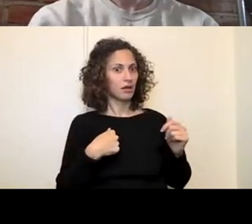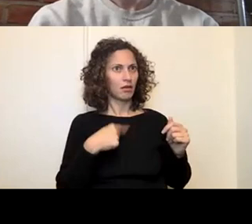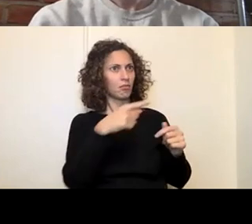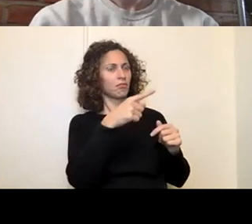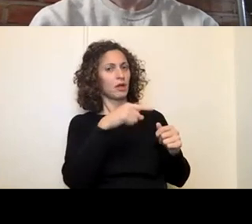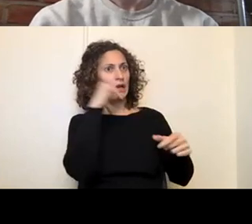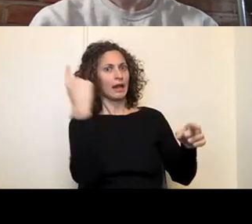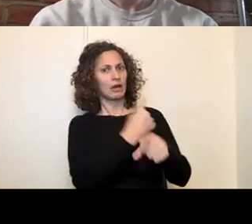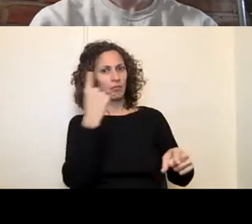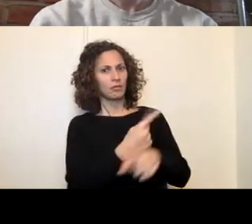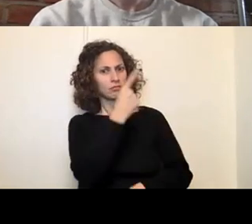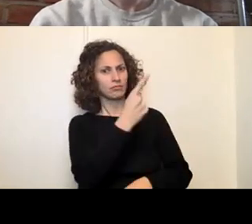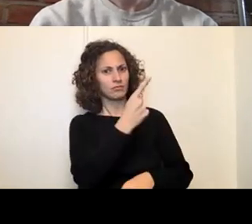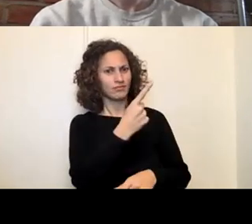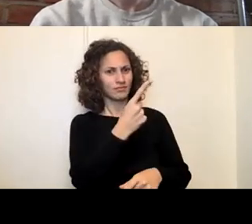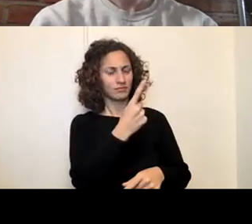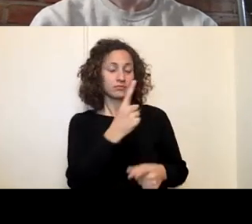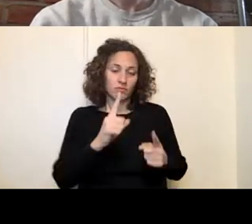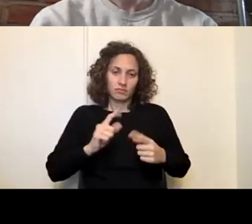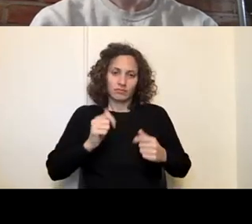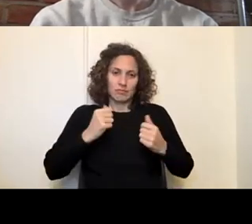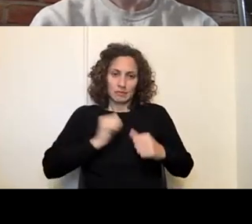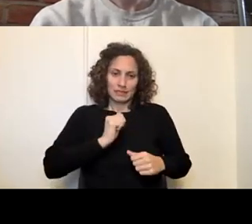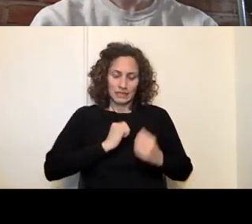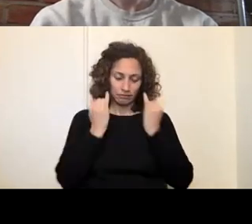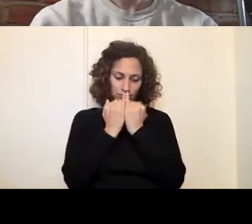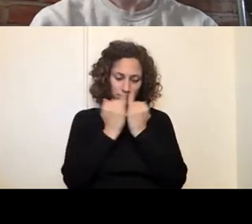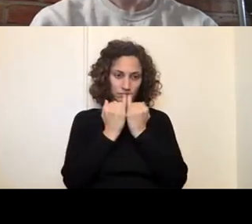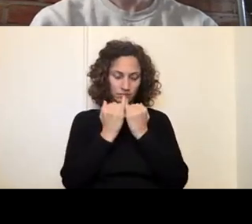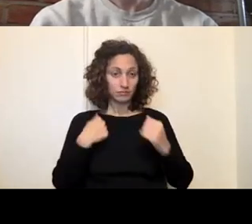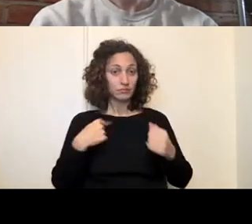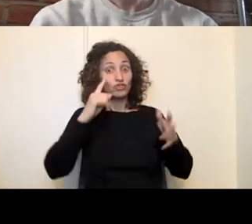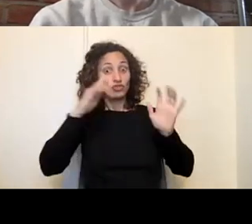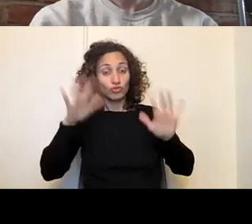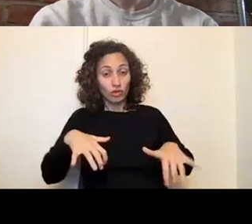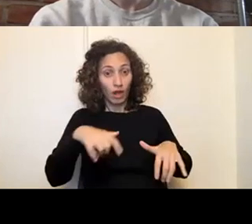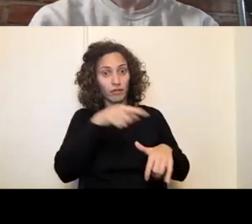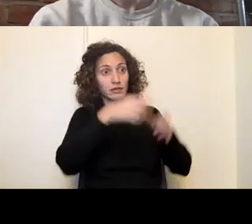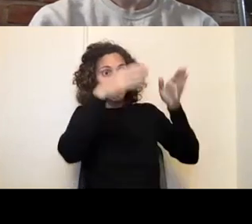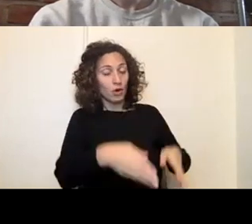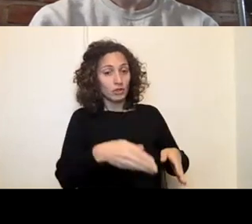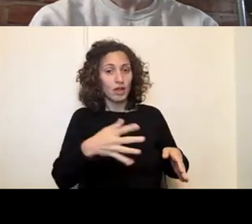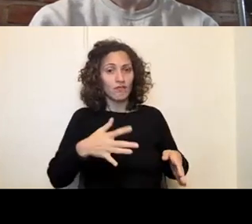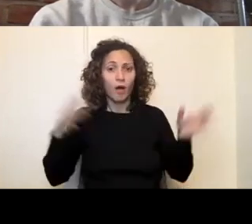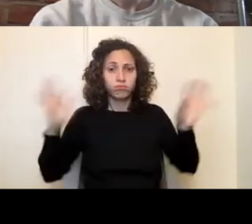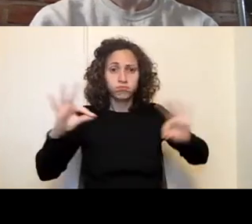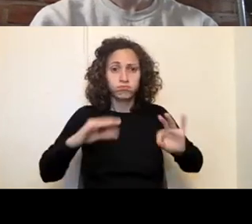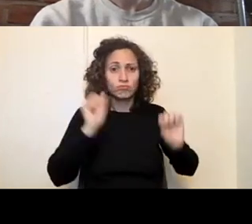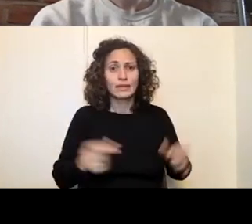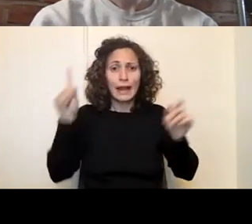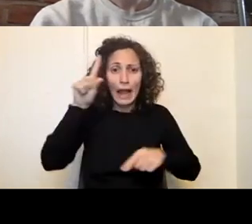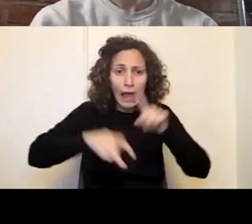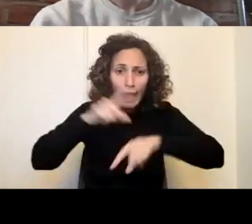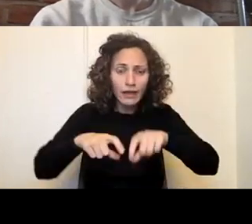inappropriate. But, to myself, but I remember I was so shocked that this person felt it was okay to ask this.